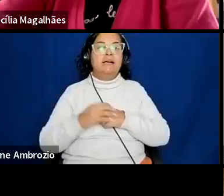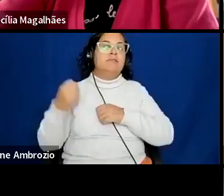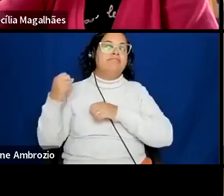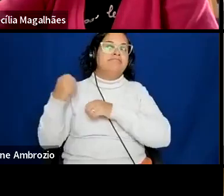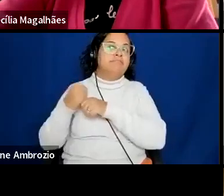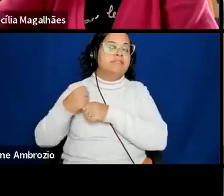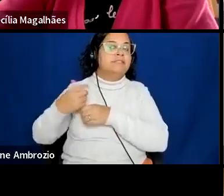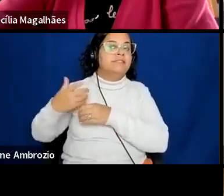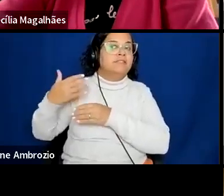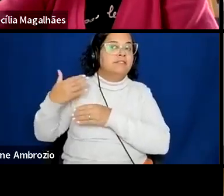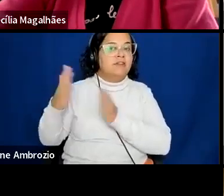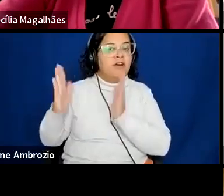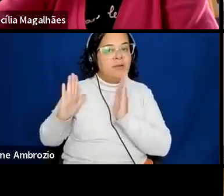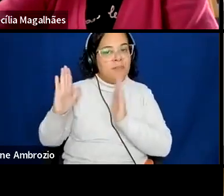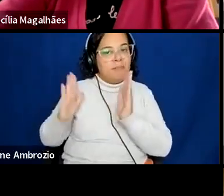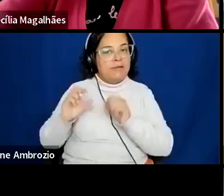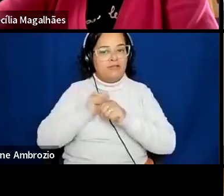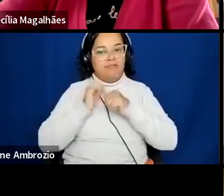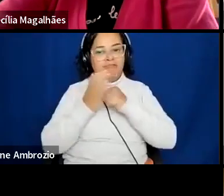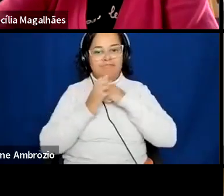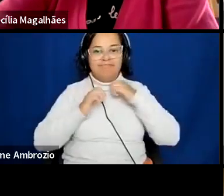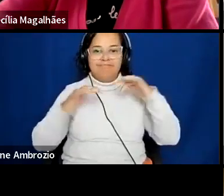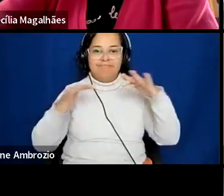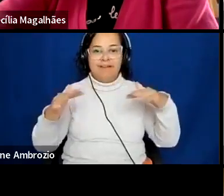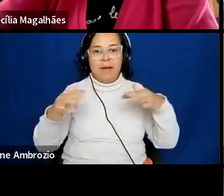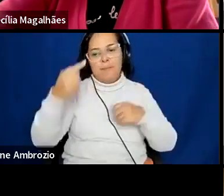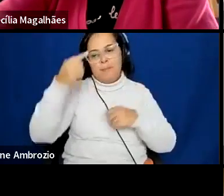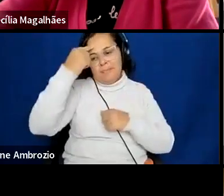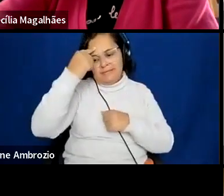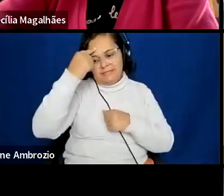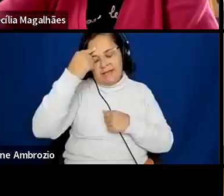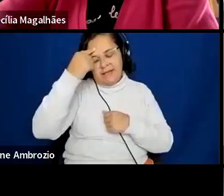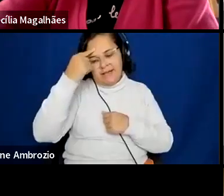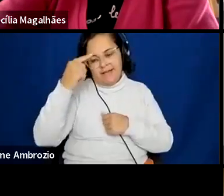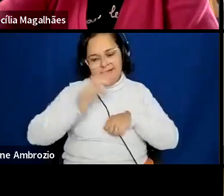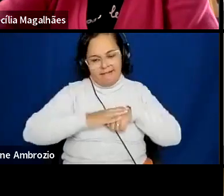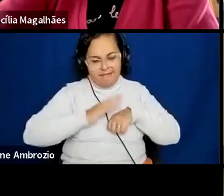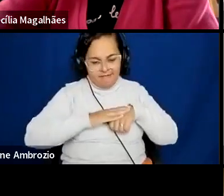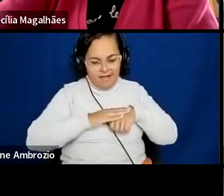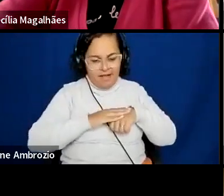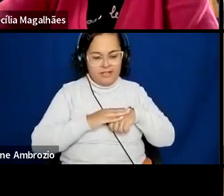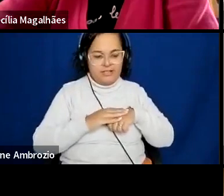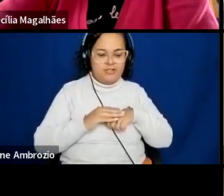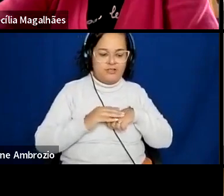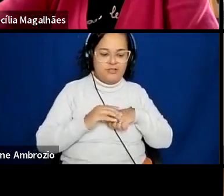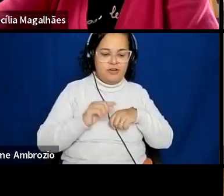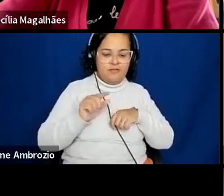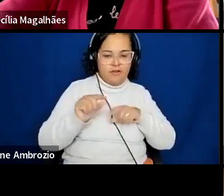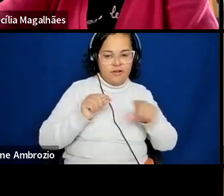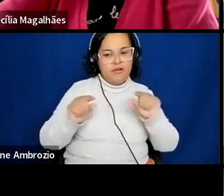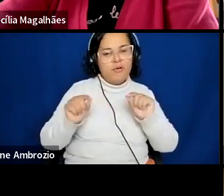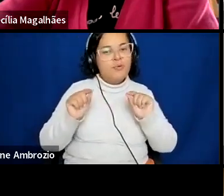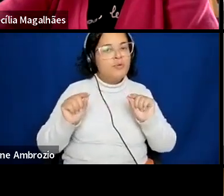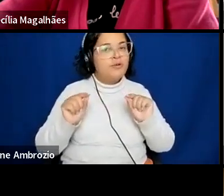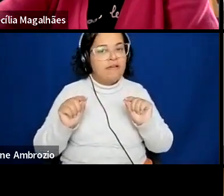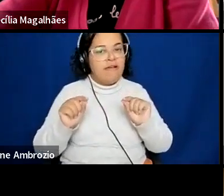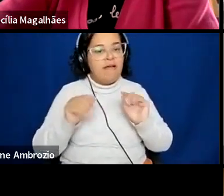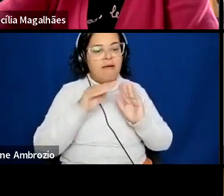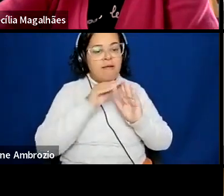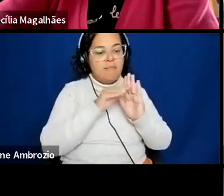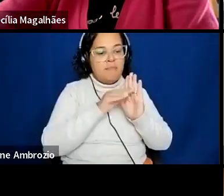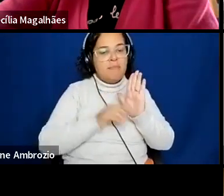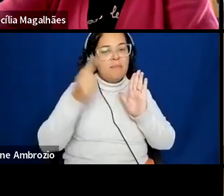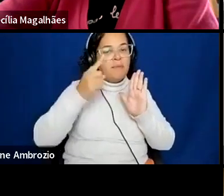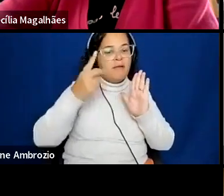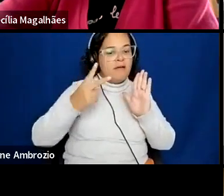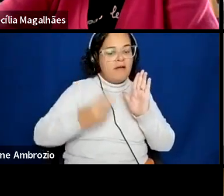decided to reprioritize my own activities in order to try and get more